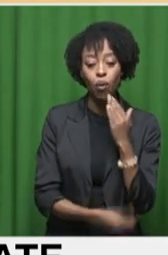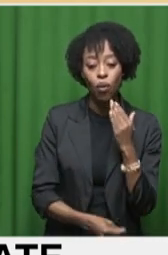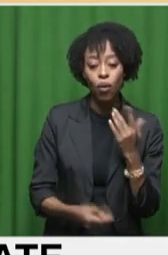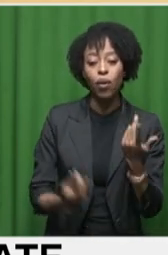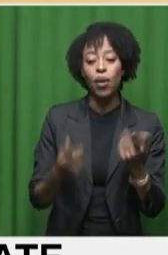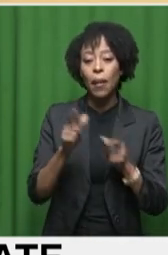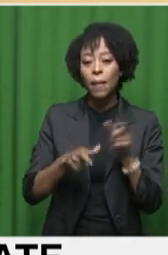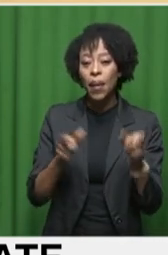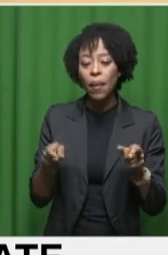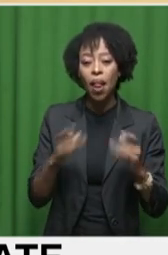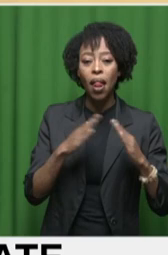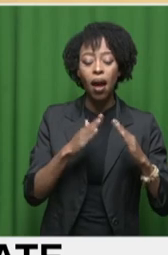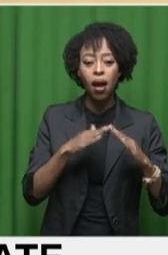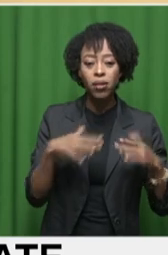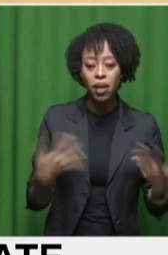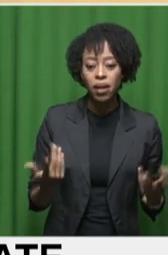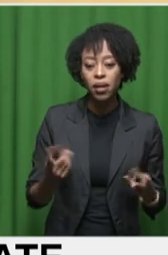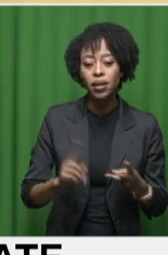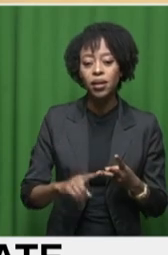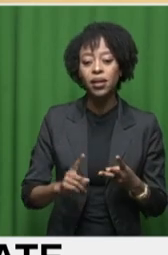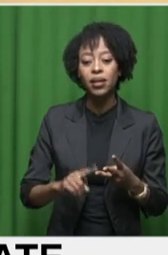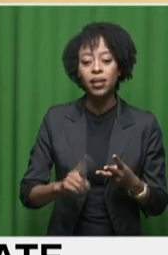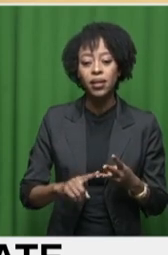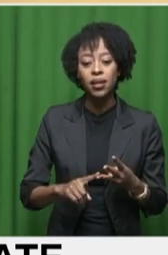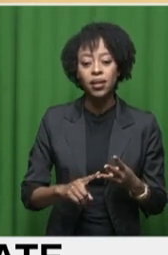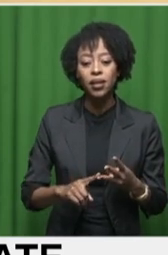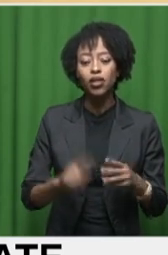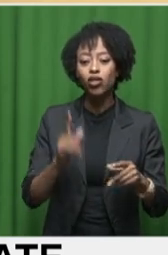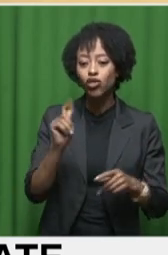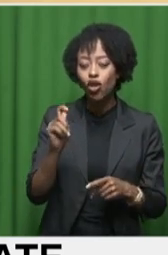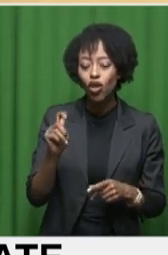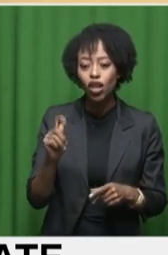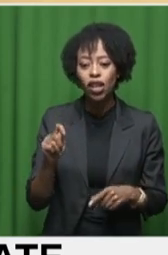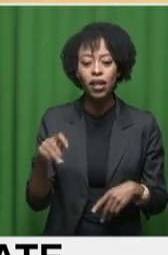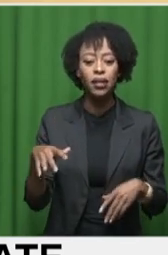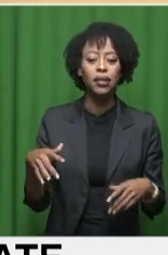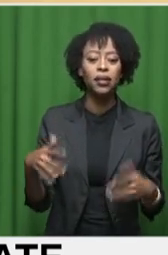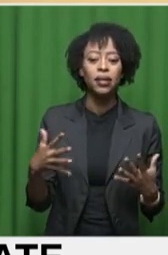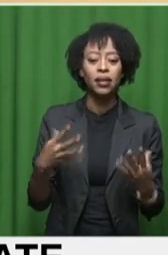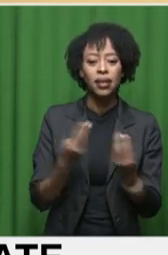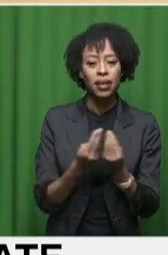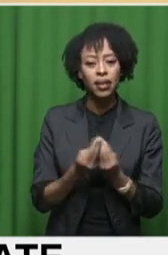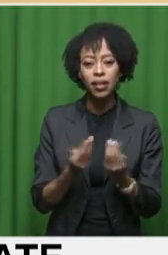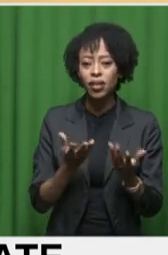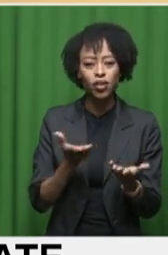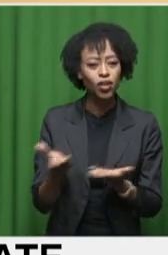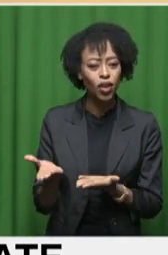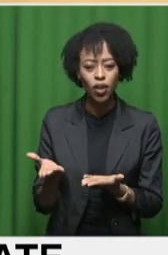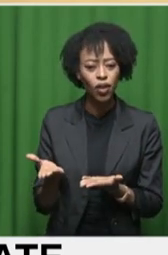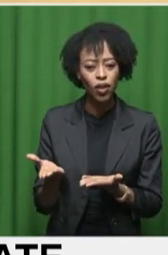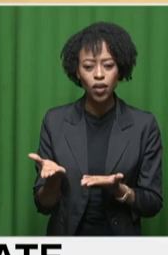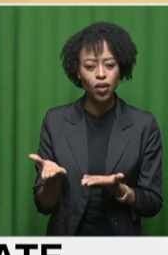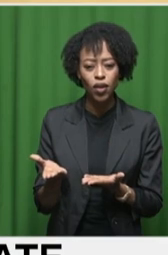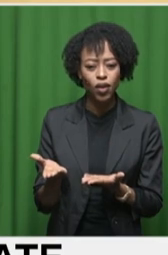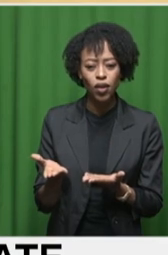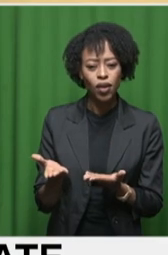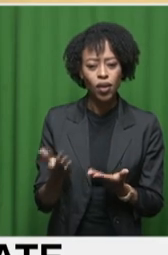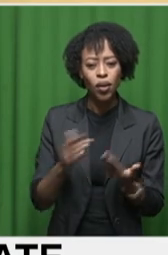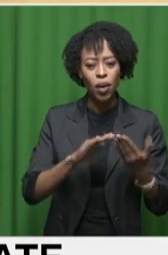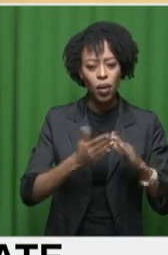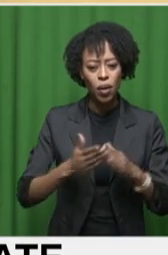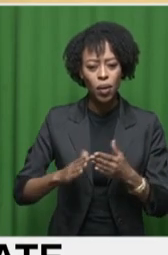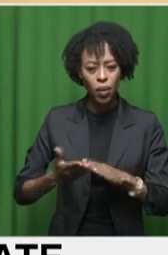the people don't have houses and stuff like that, toilets and stuff like that. So in our